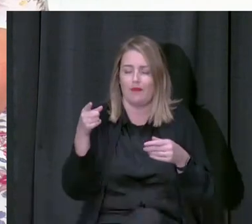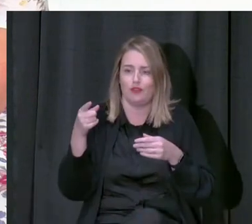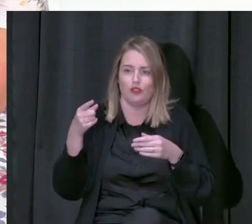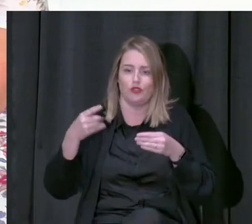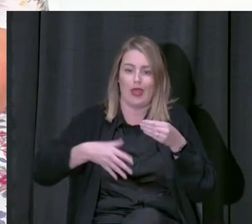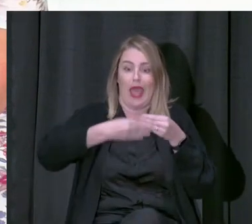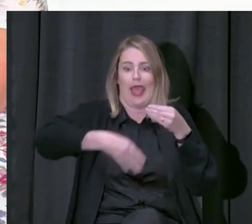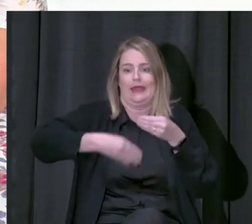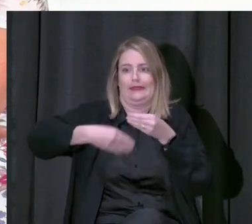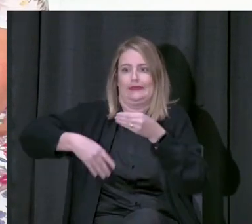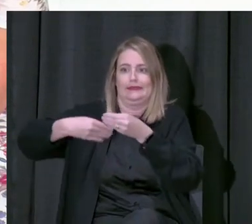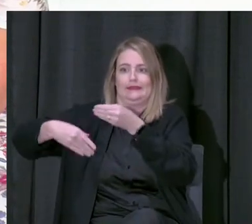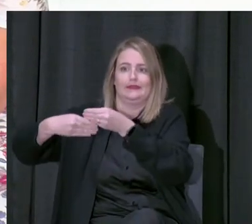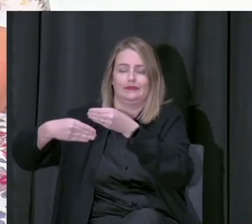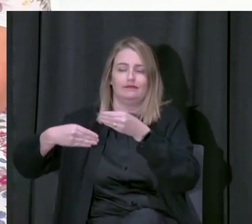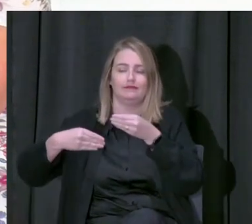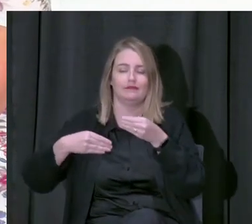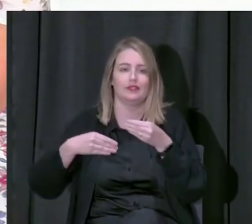it.